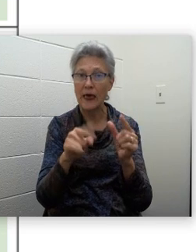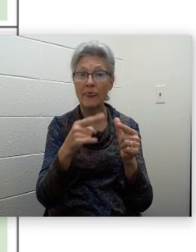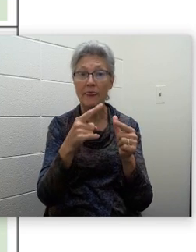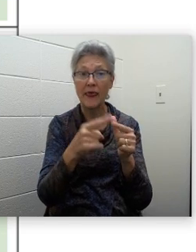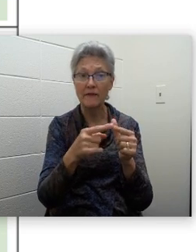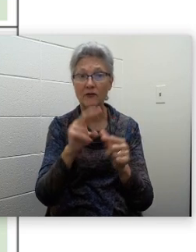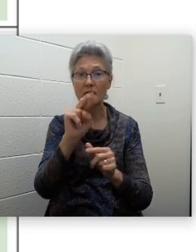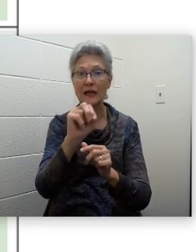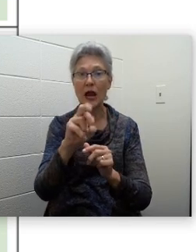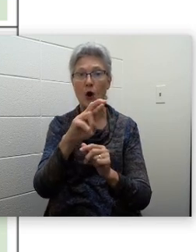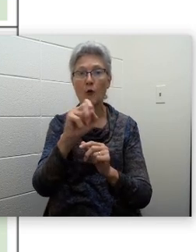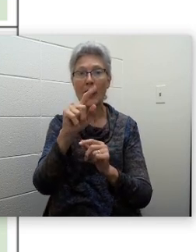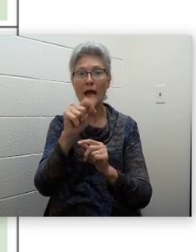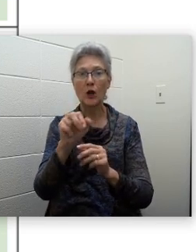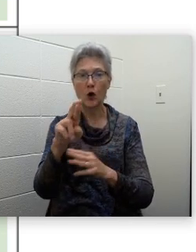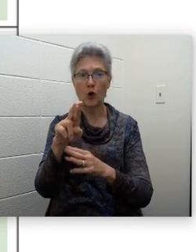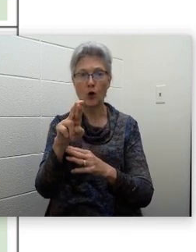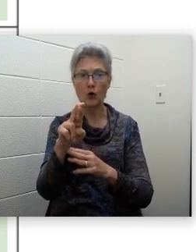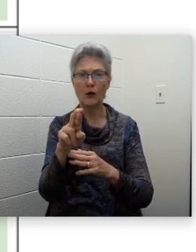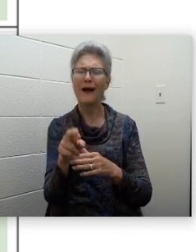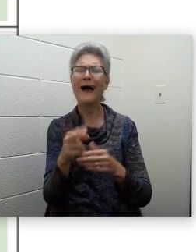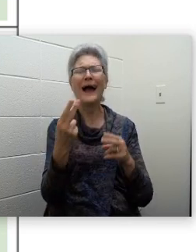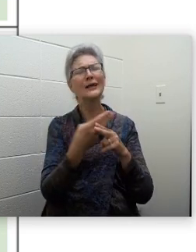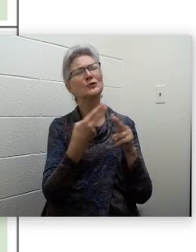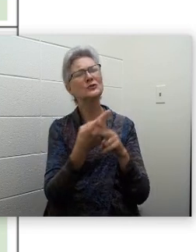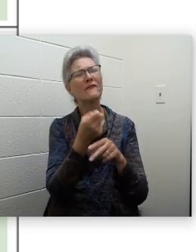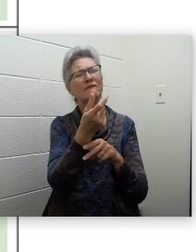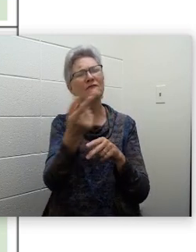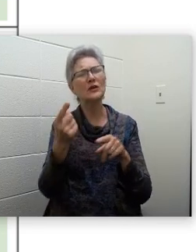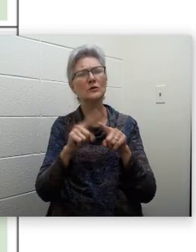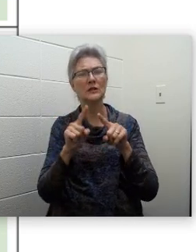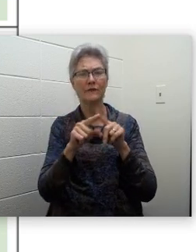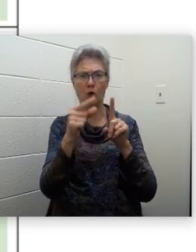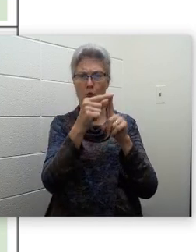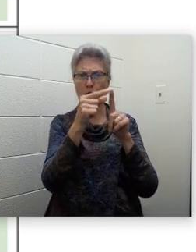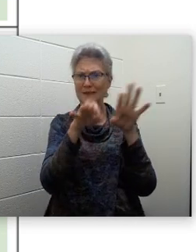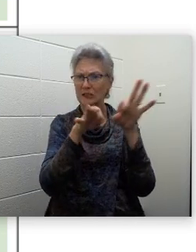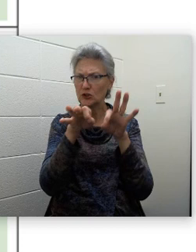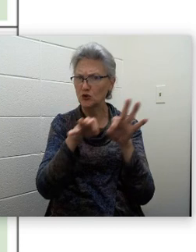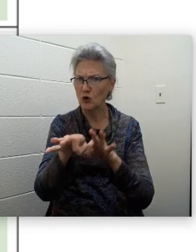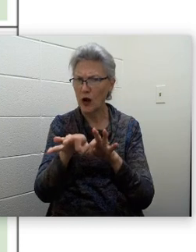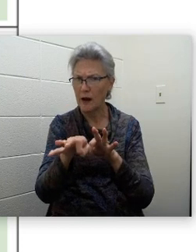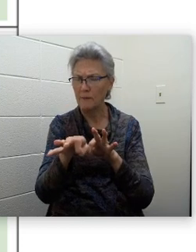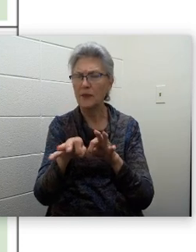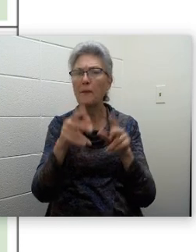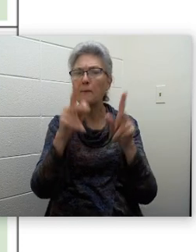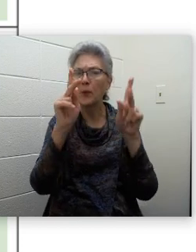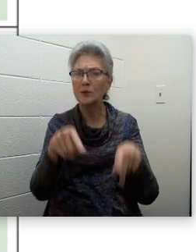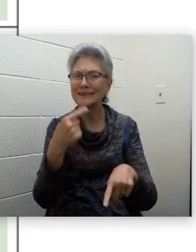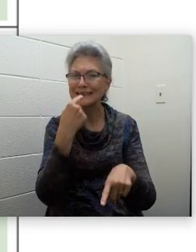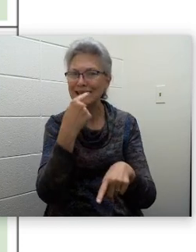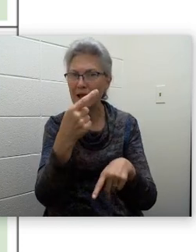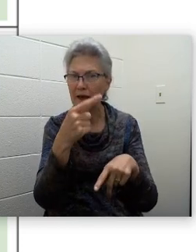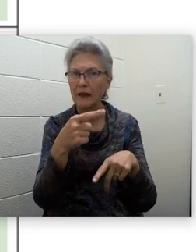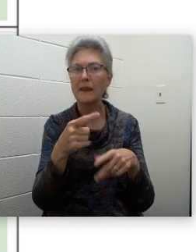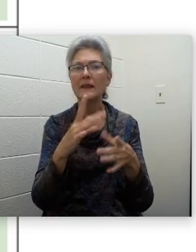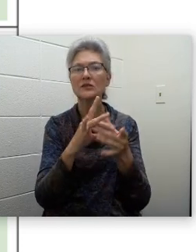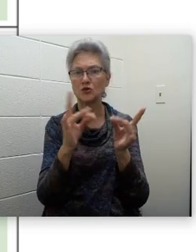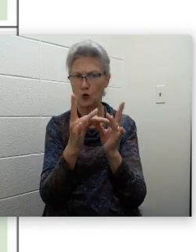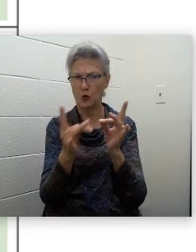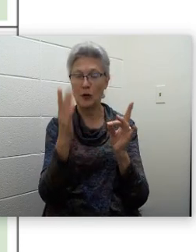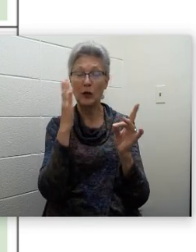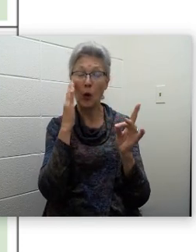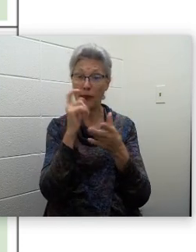for the narrator, I used a few different words to describe the narrator. We know that the author, John Burroughs, is the one telling